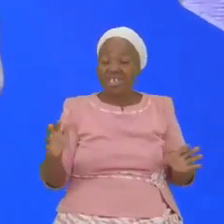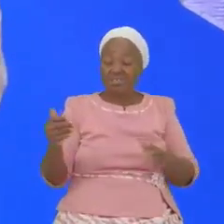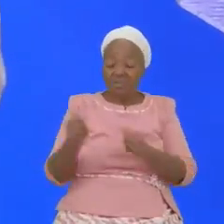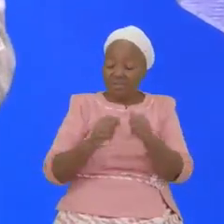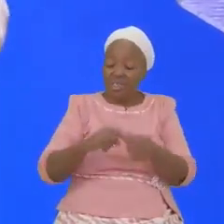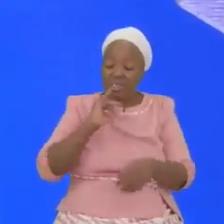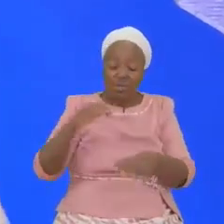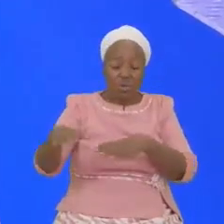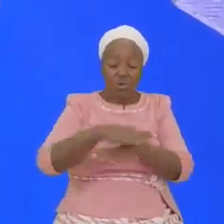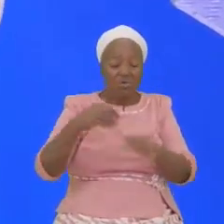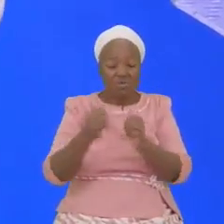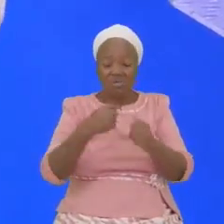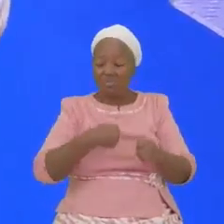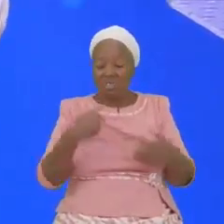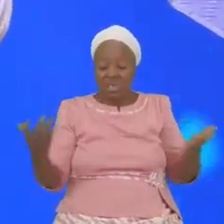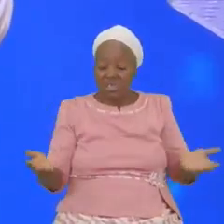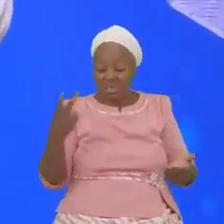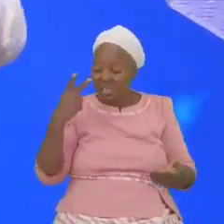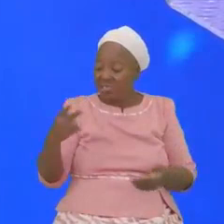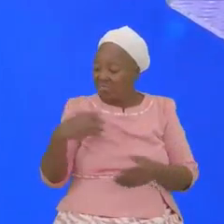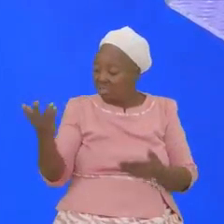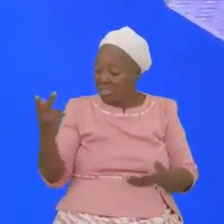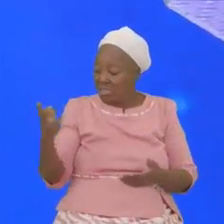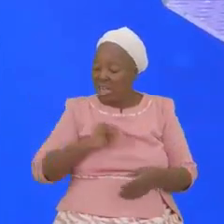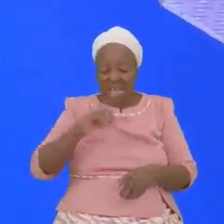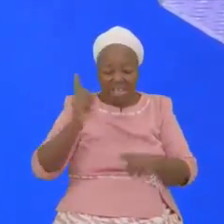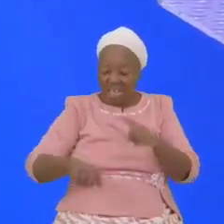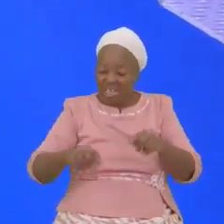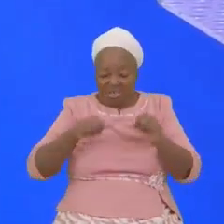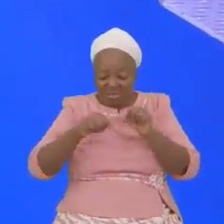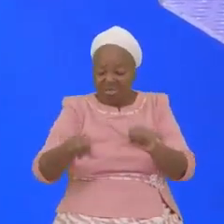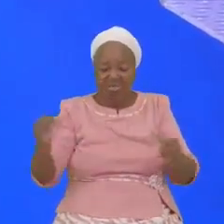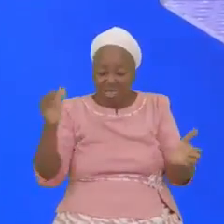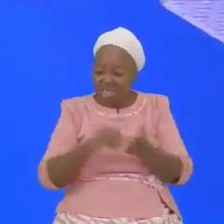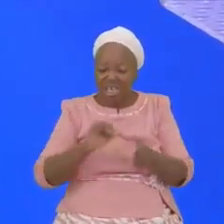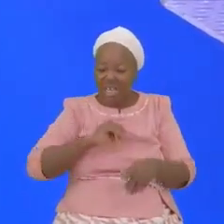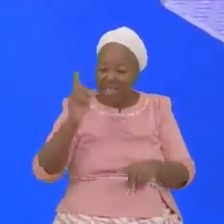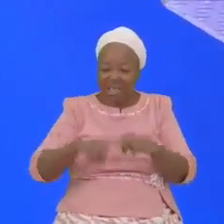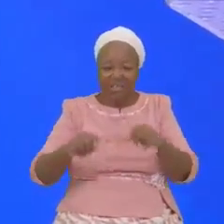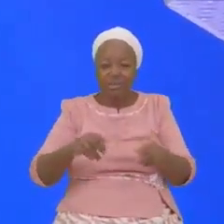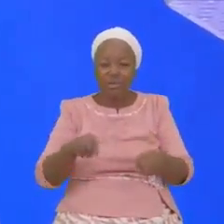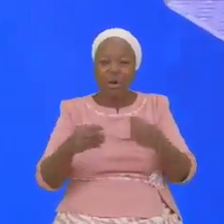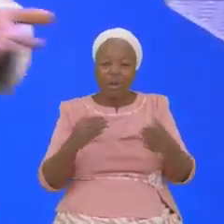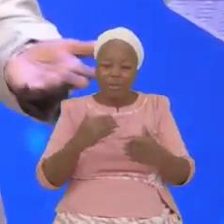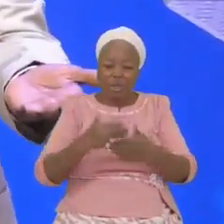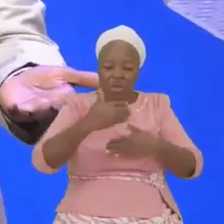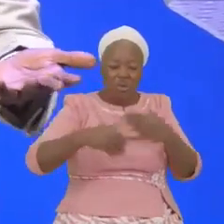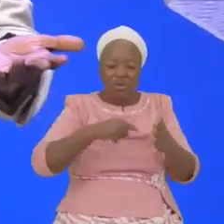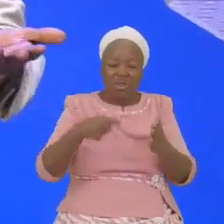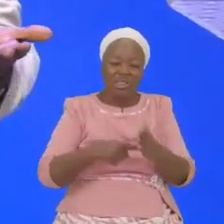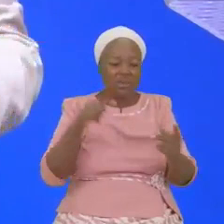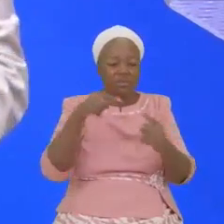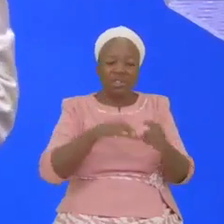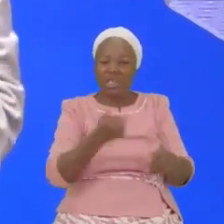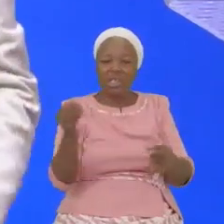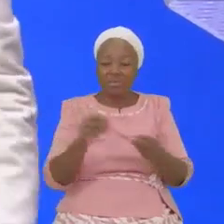means they've done their worst. I cannot go beyond this point anymore. Look at this, look at